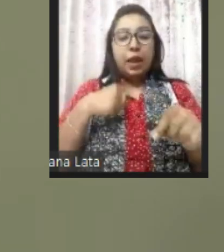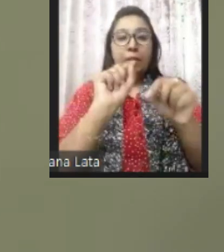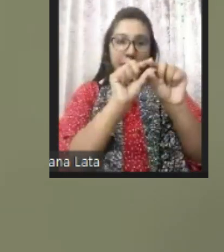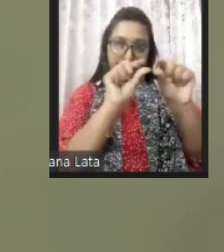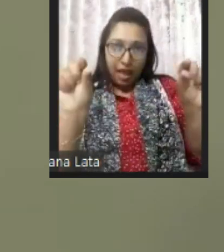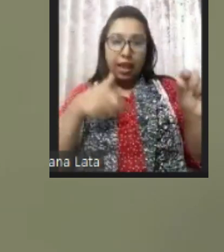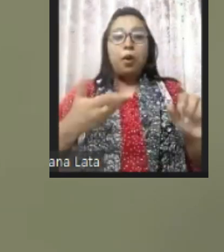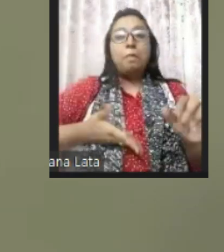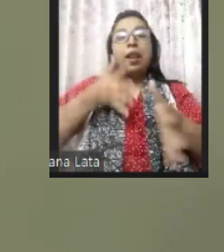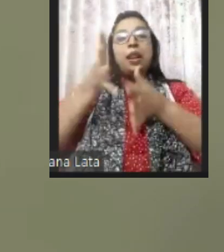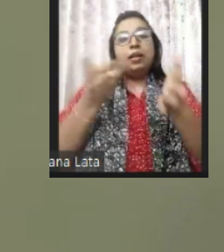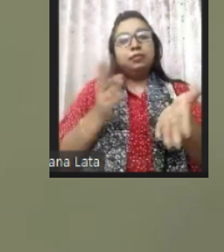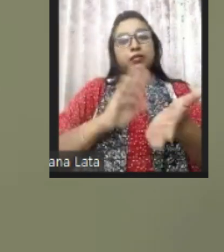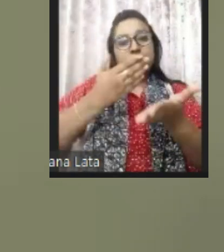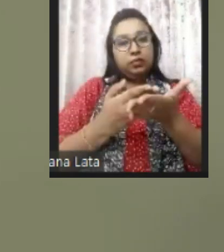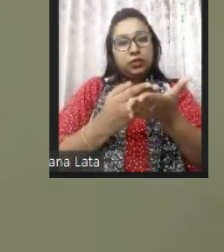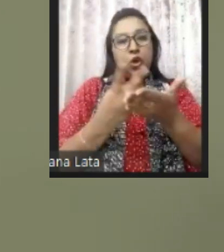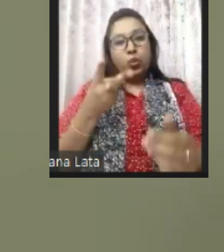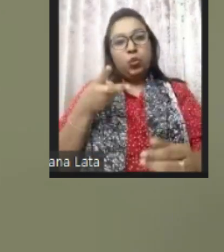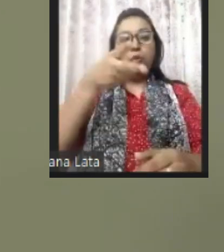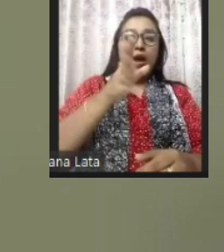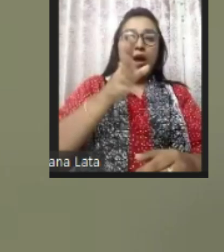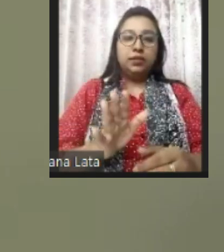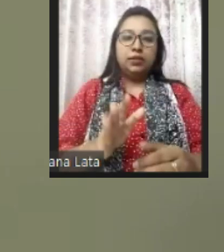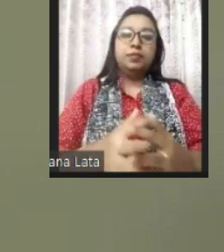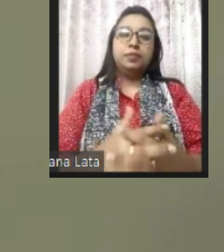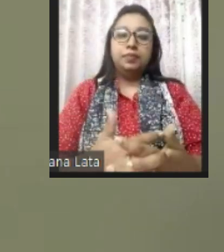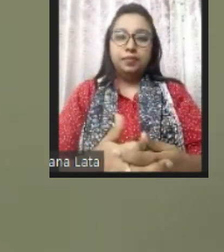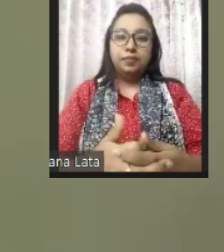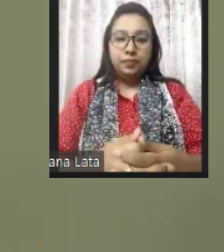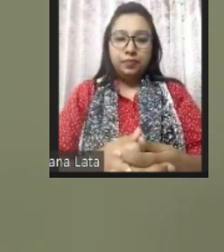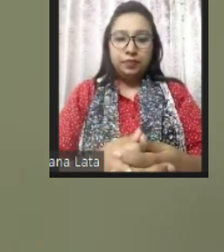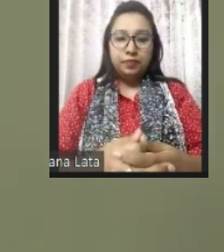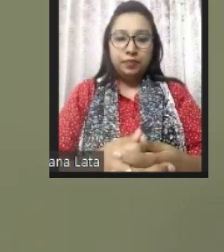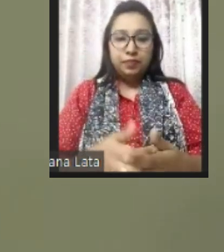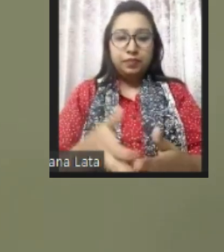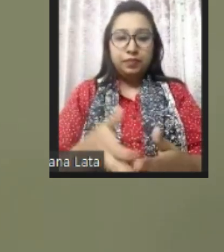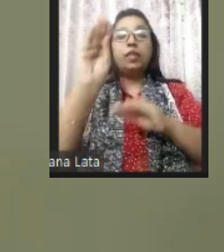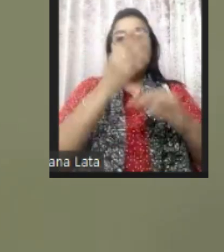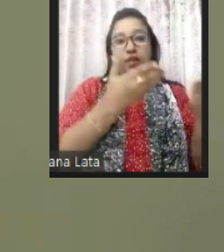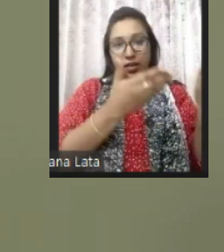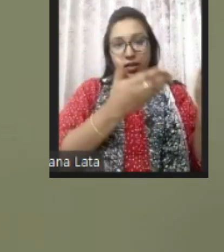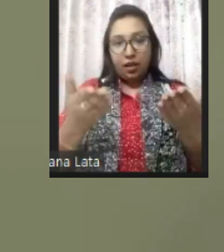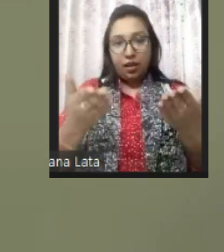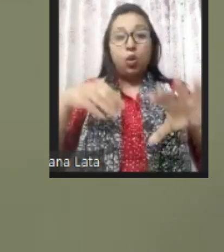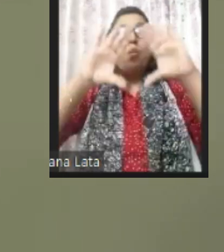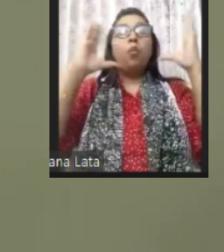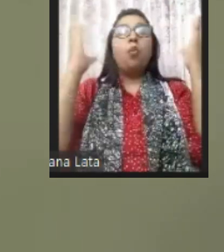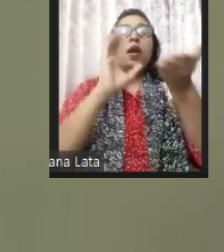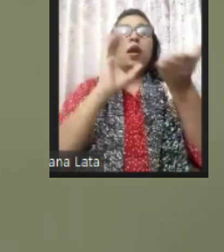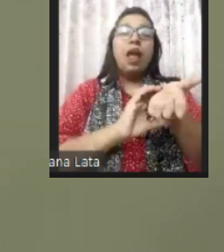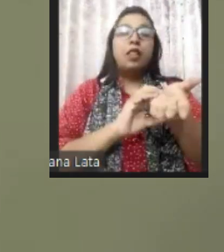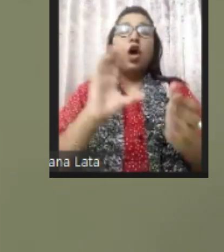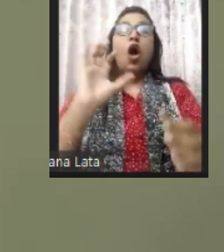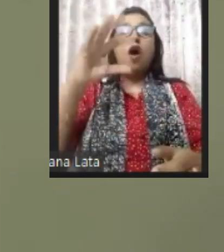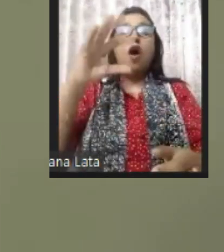Language interpretation will also be provided. Distinguished guests, according to the World Health Organization, about 15%